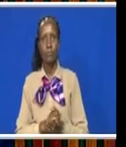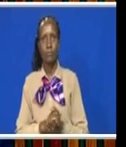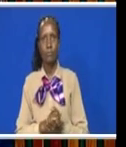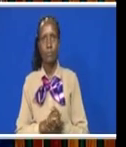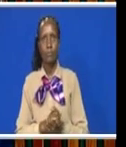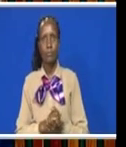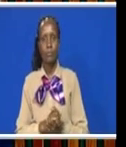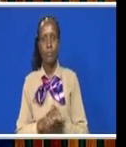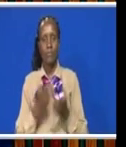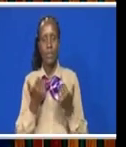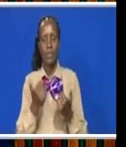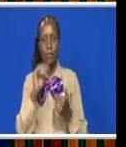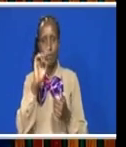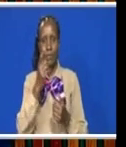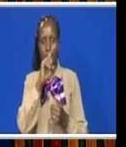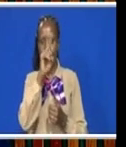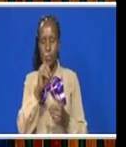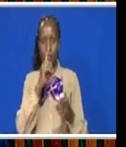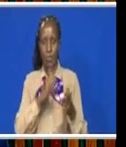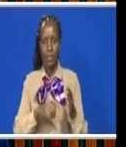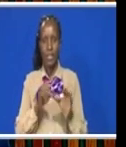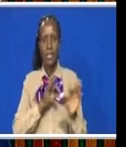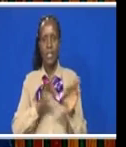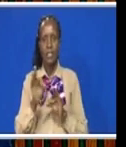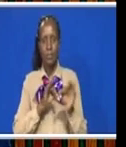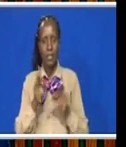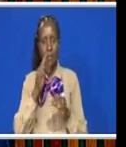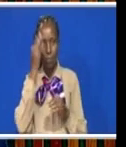part. So the first question is, explain why